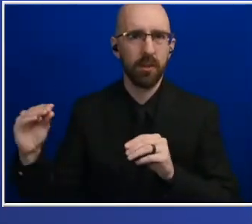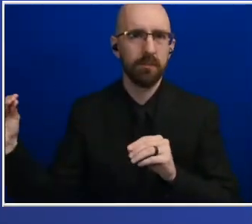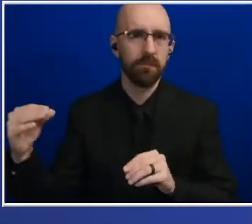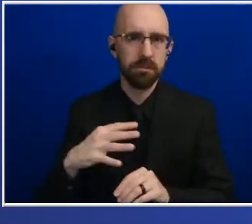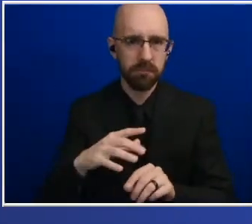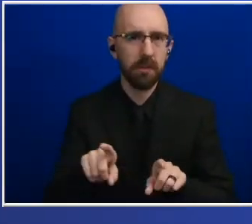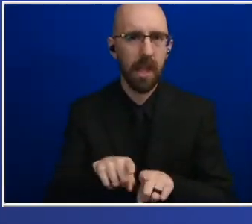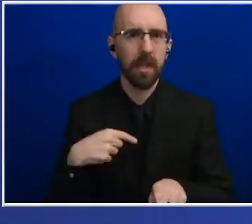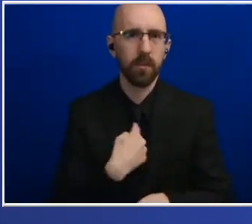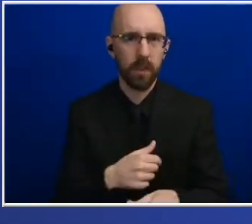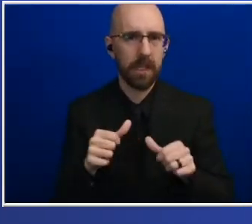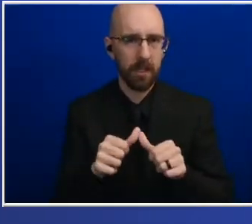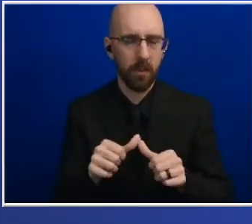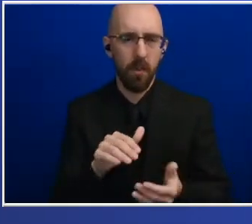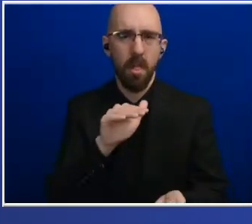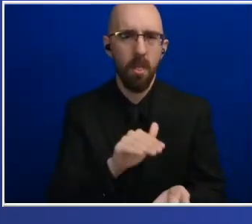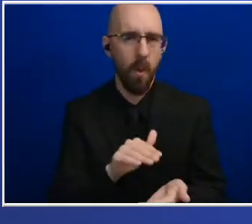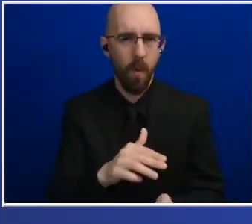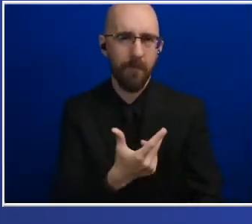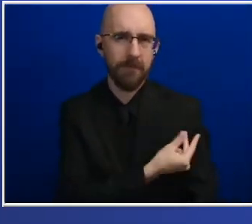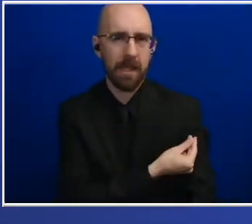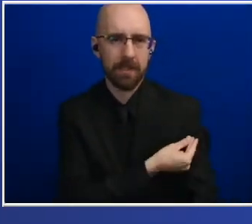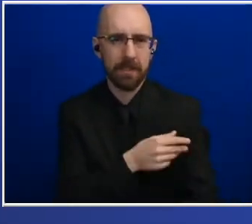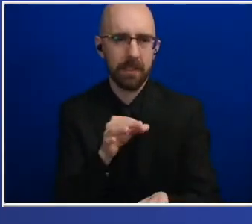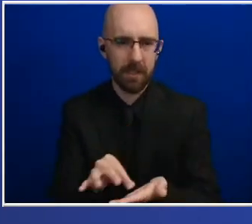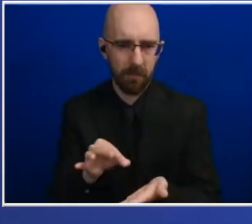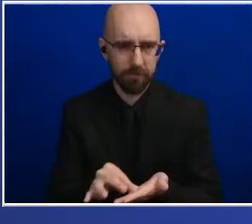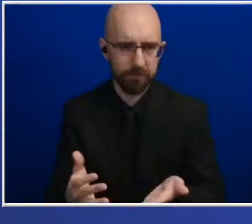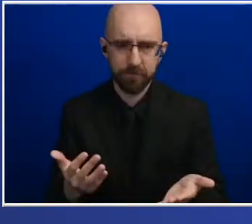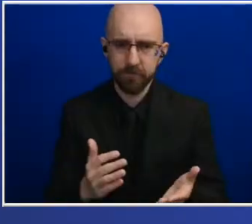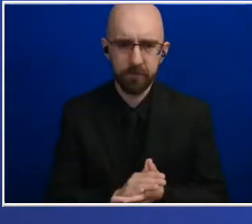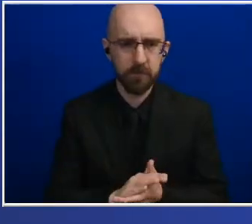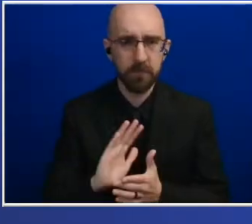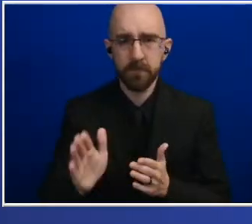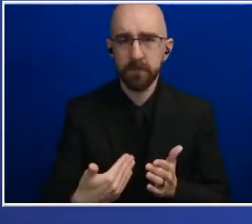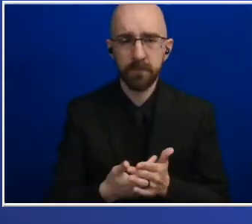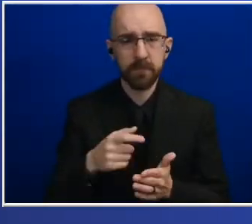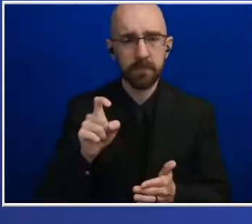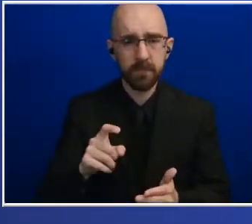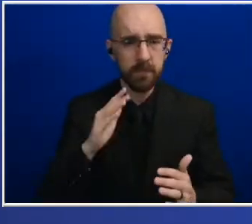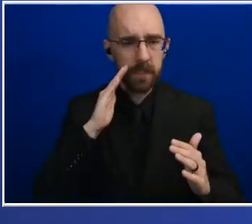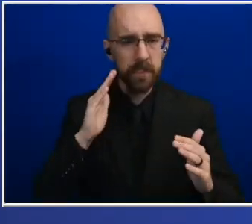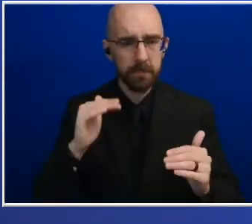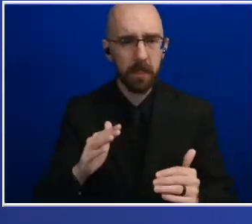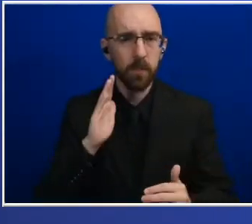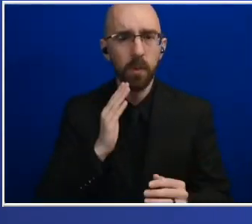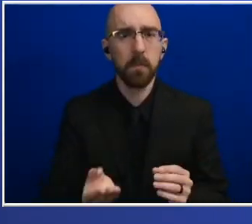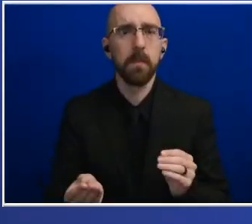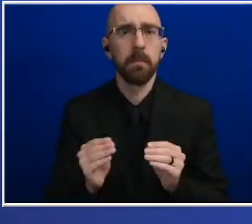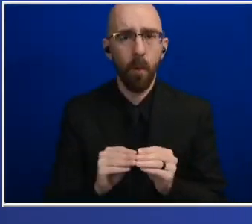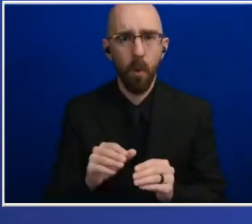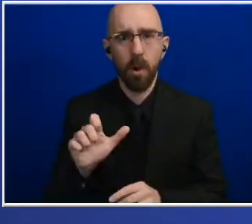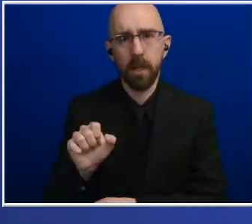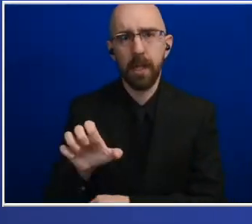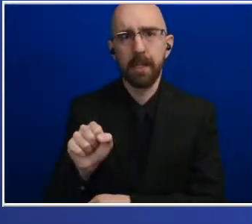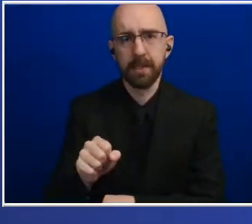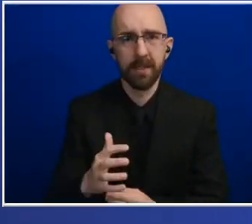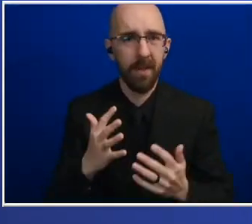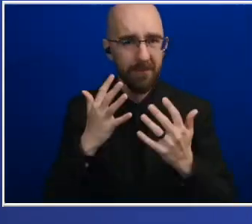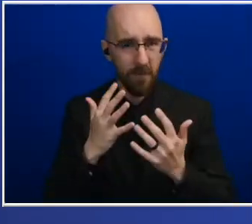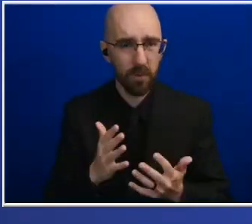low vaccine counts. So I think we just all have to expect that there will be more cases. Unfortunately, there will be